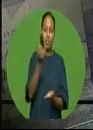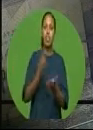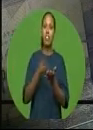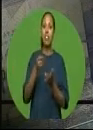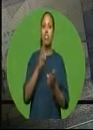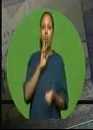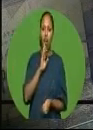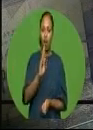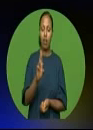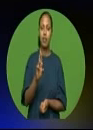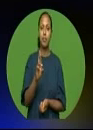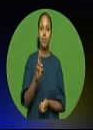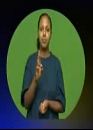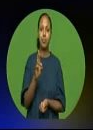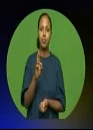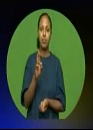These are